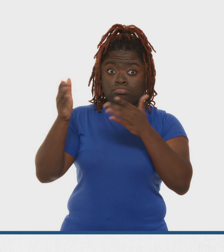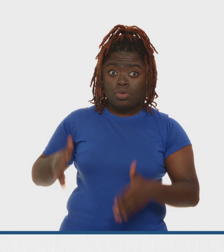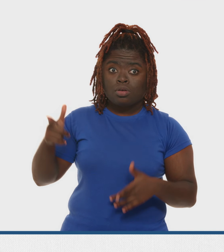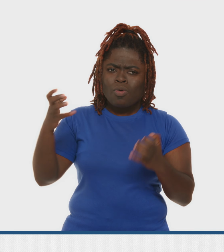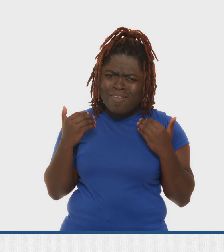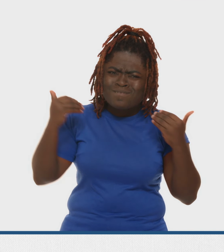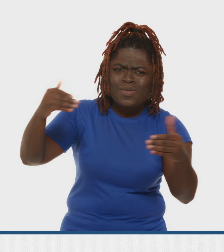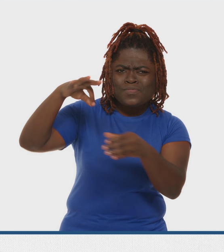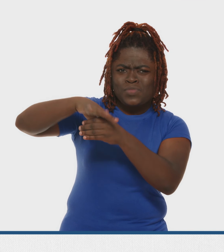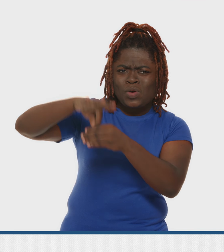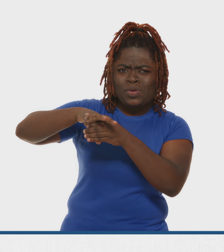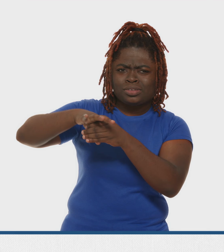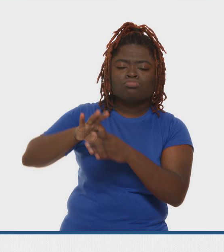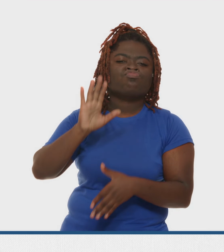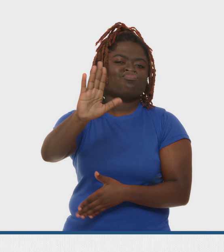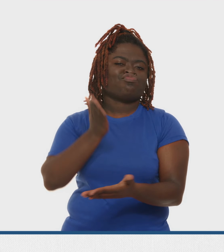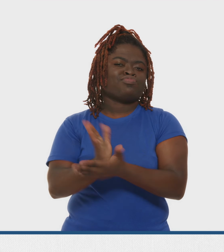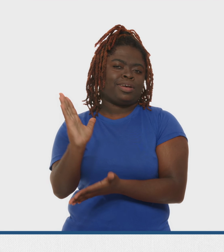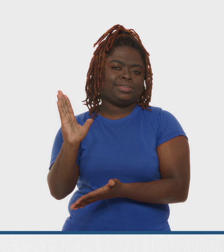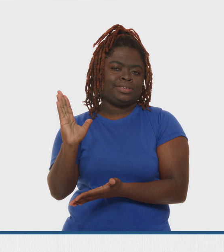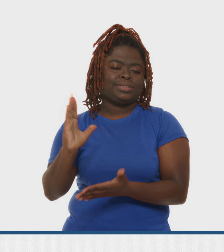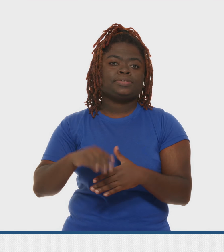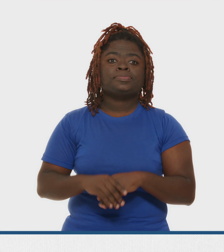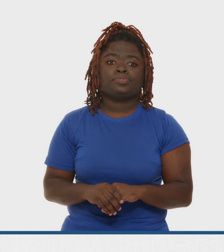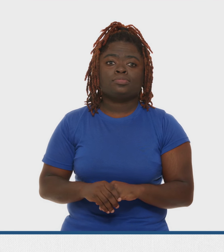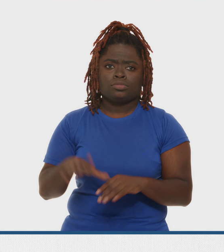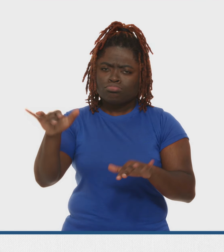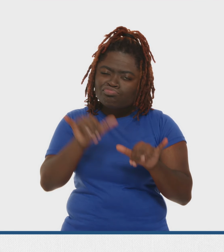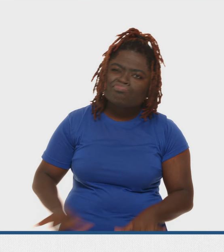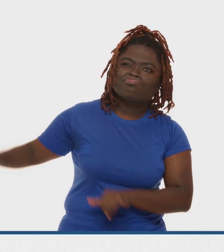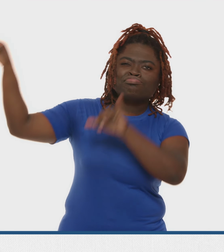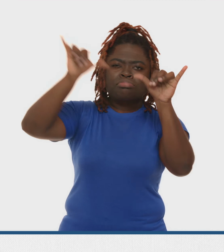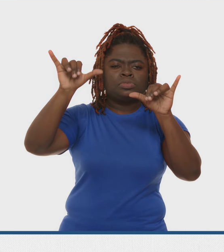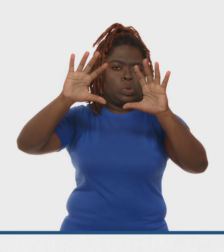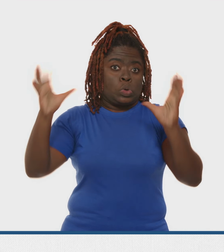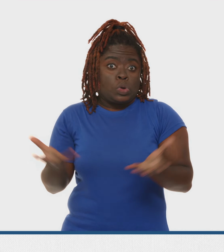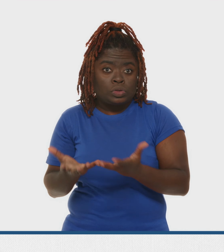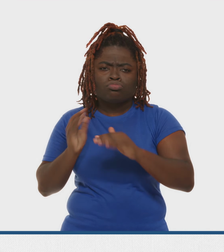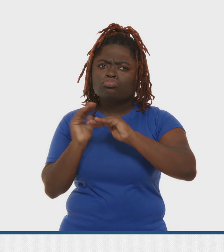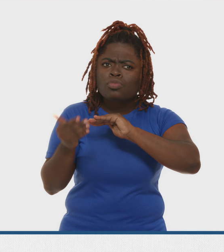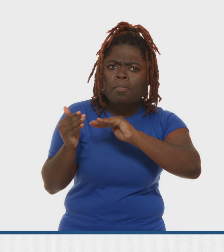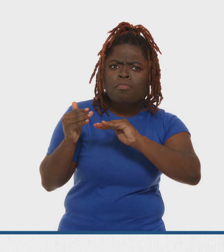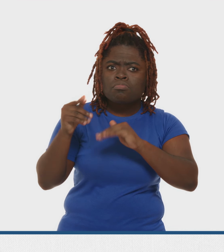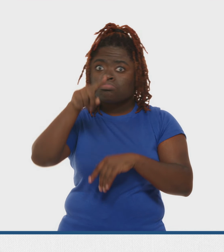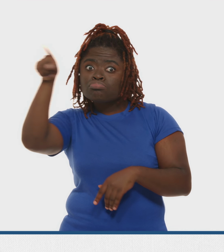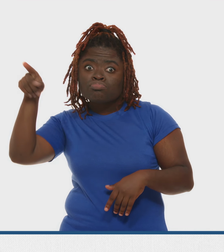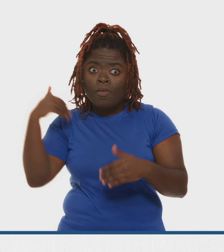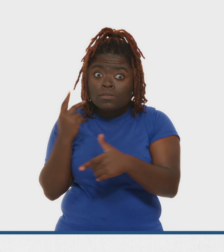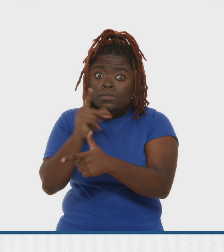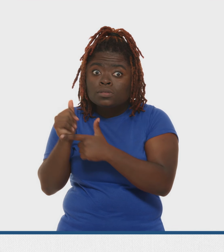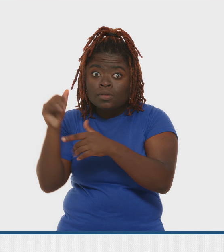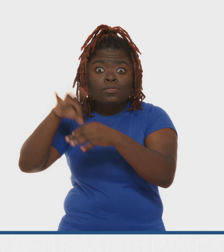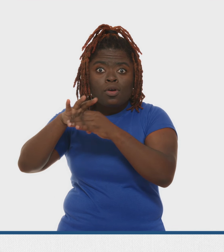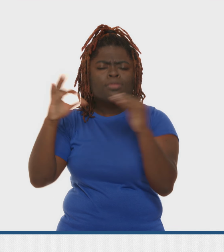Electors with disabilities have the right to access the electoral system and to exercise their franchise like every other elector on